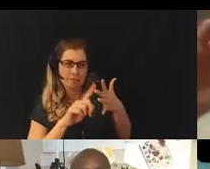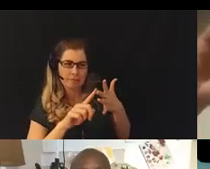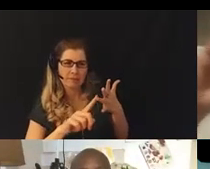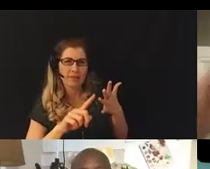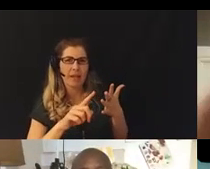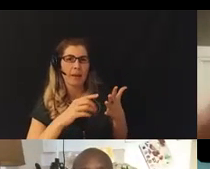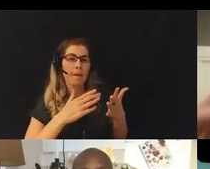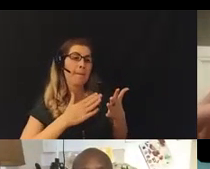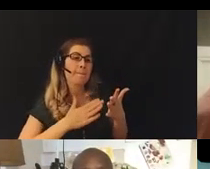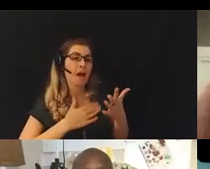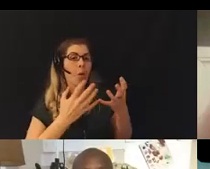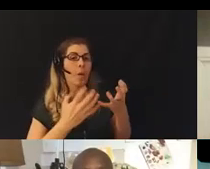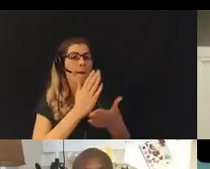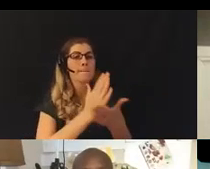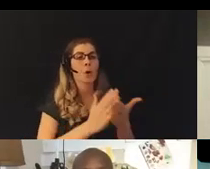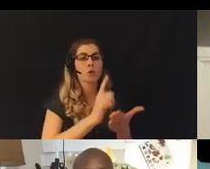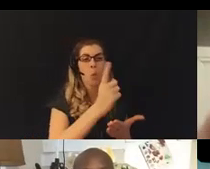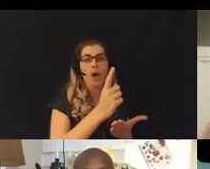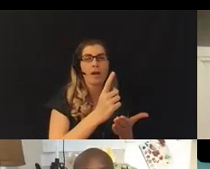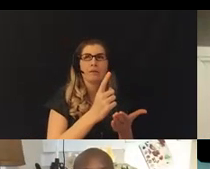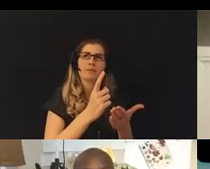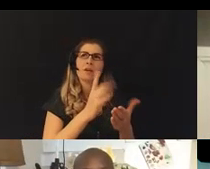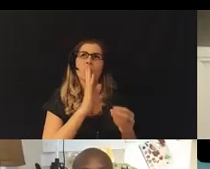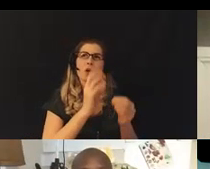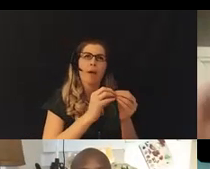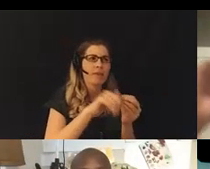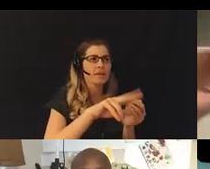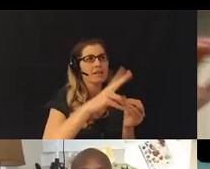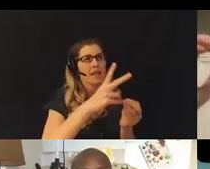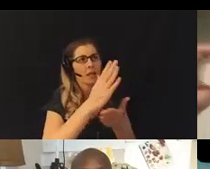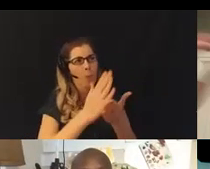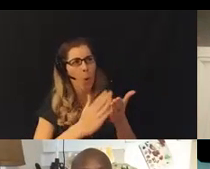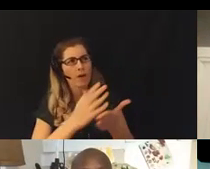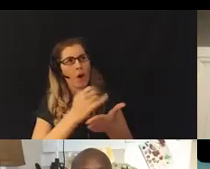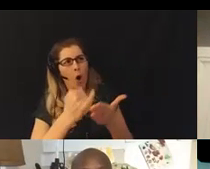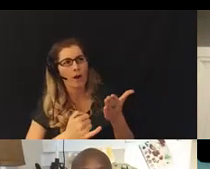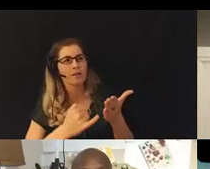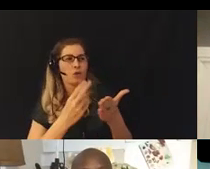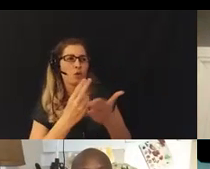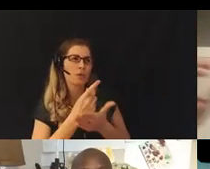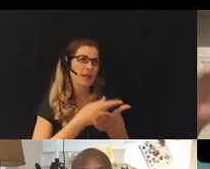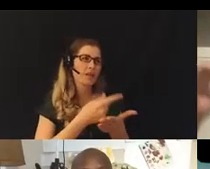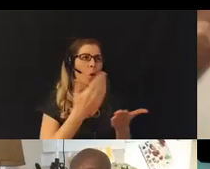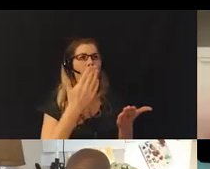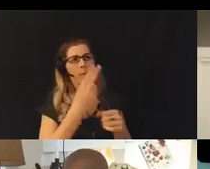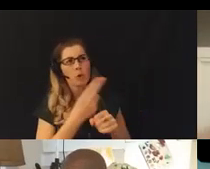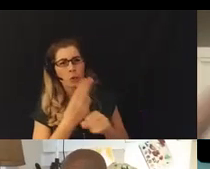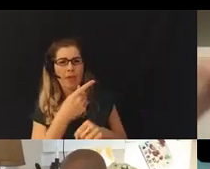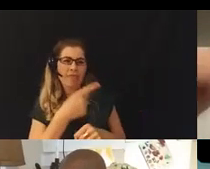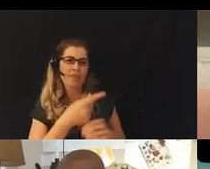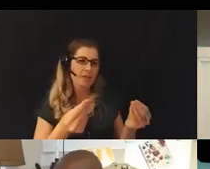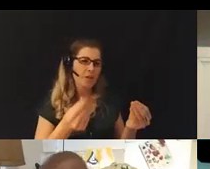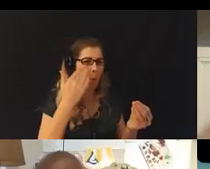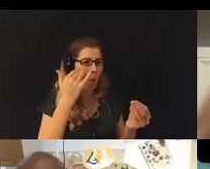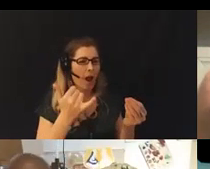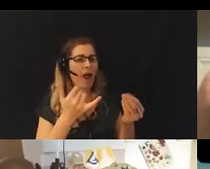blank. Piece one talks about blank, piece two talks about blank, piece three will talk about blank. I'm using this material because blank, right? All of these work together